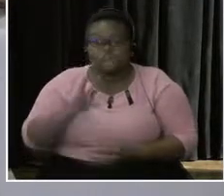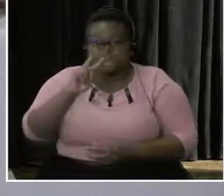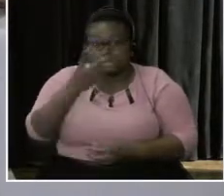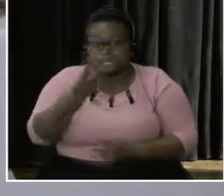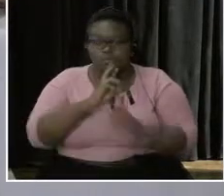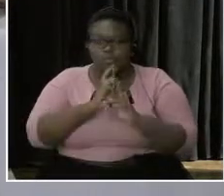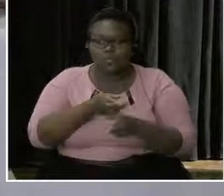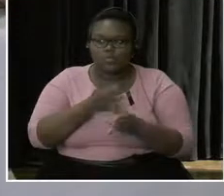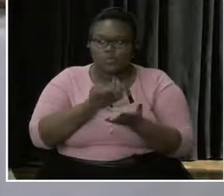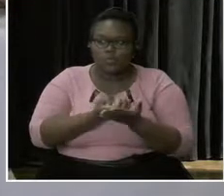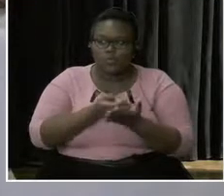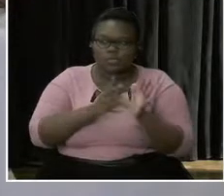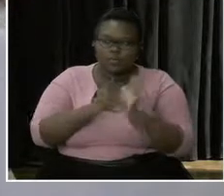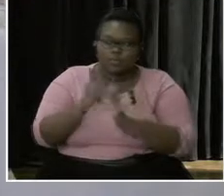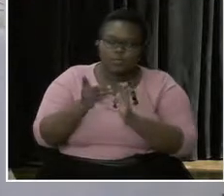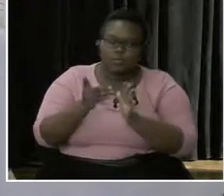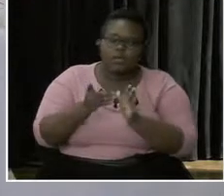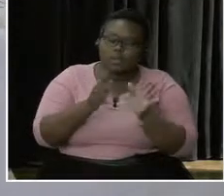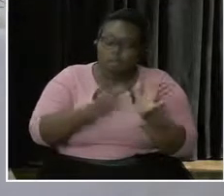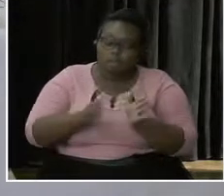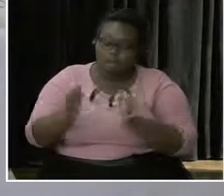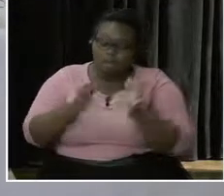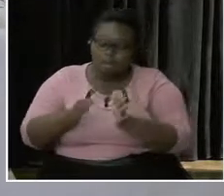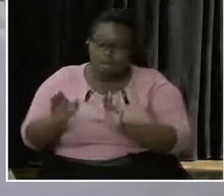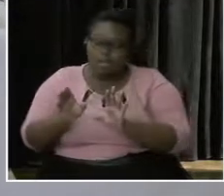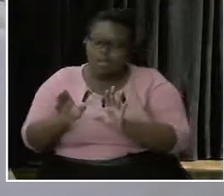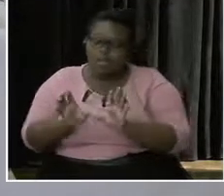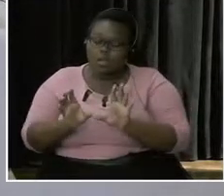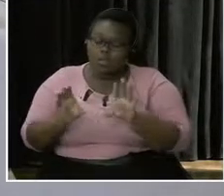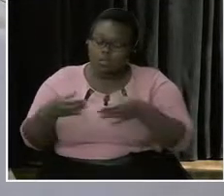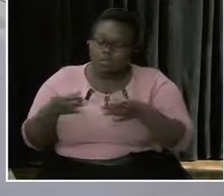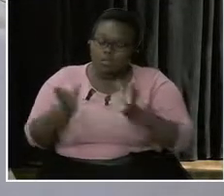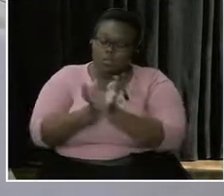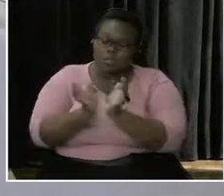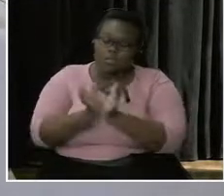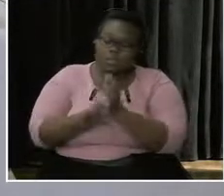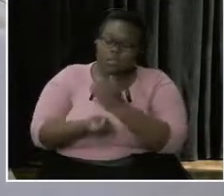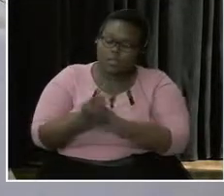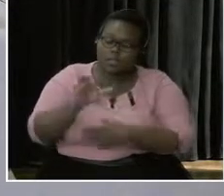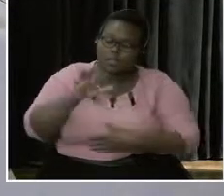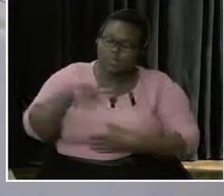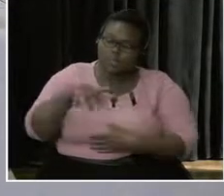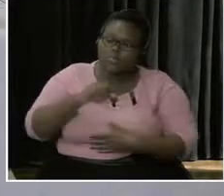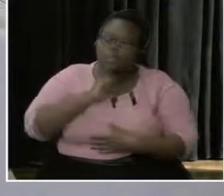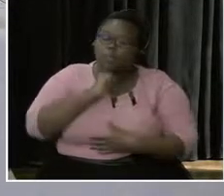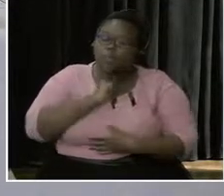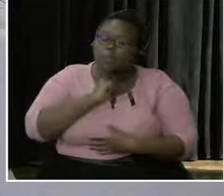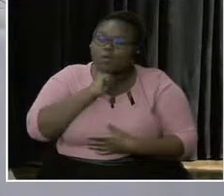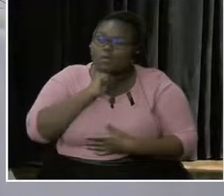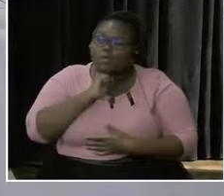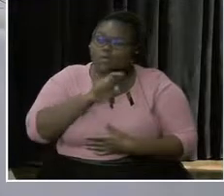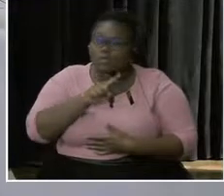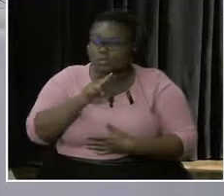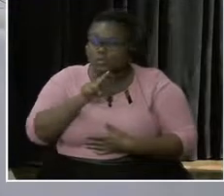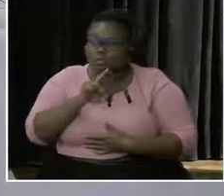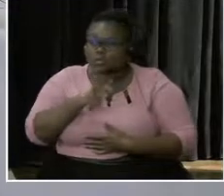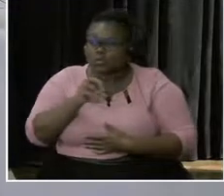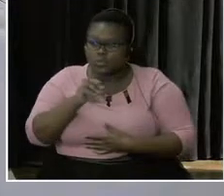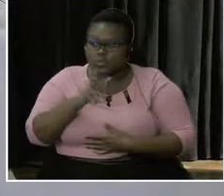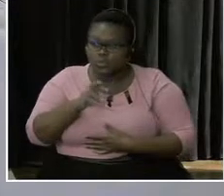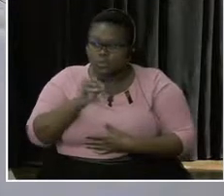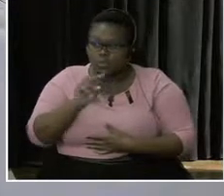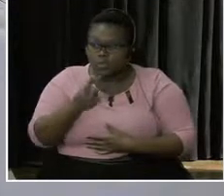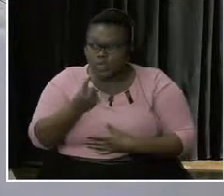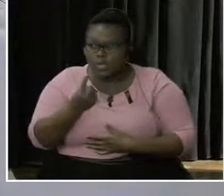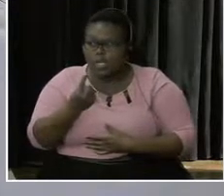on Economic Development and Planning Committee for the meeting held on the 19th of August 2021.